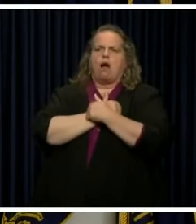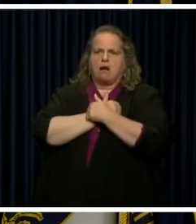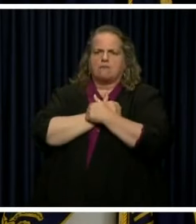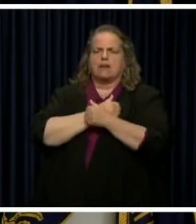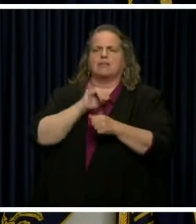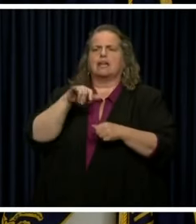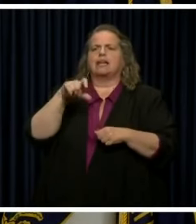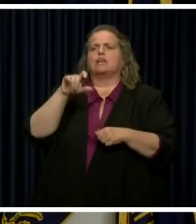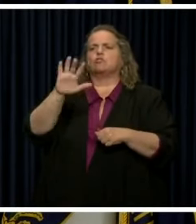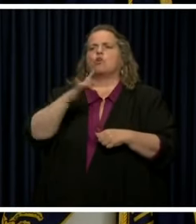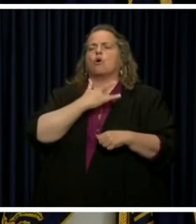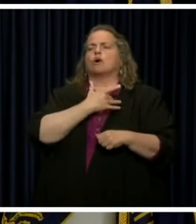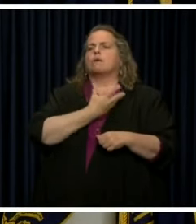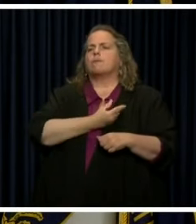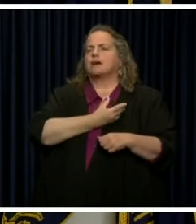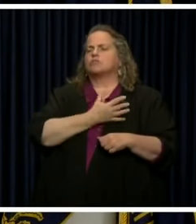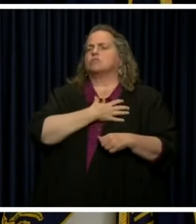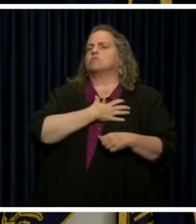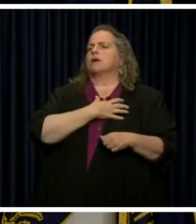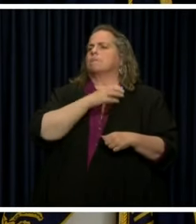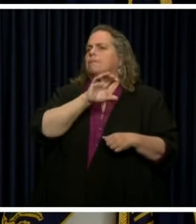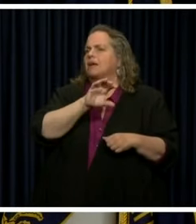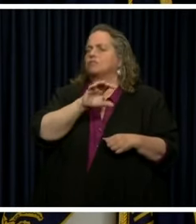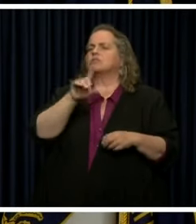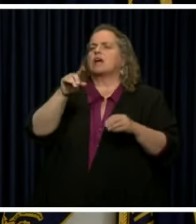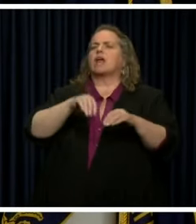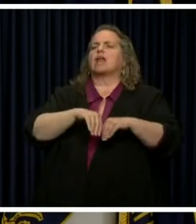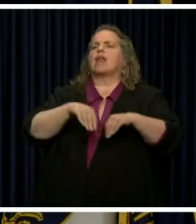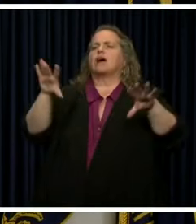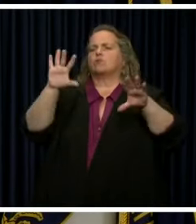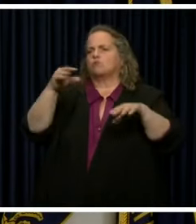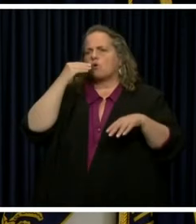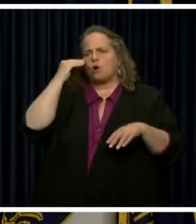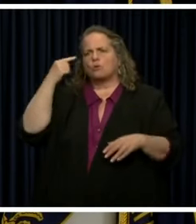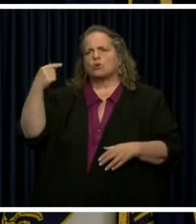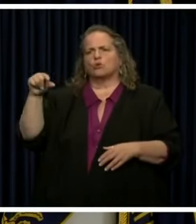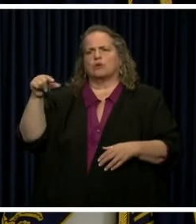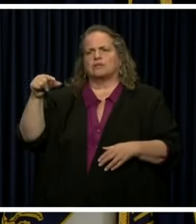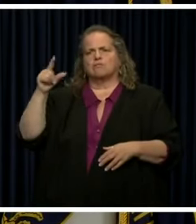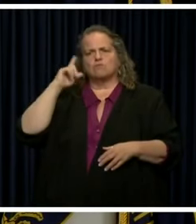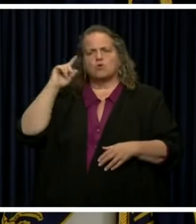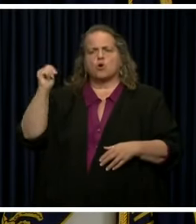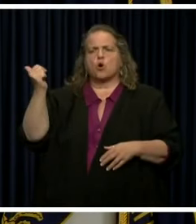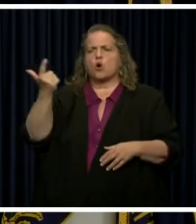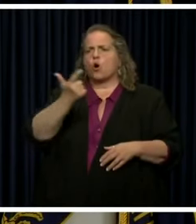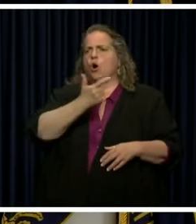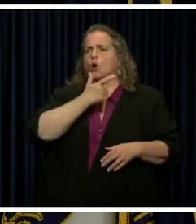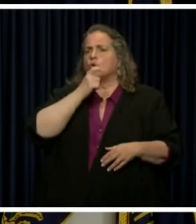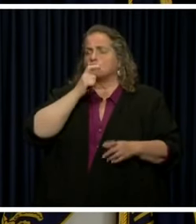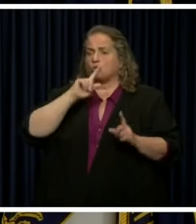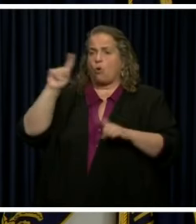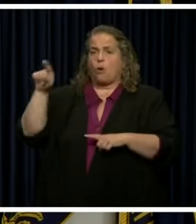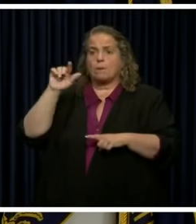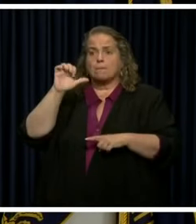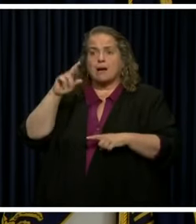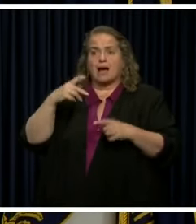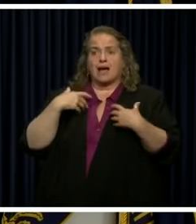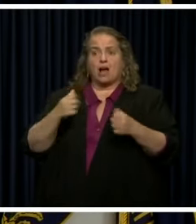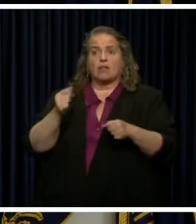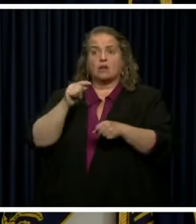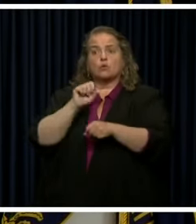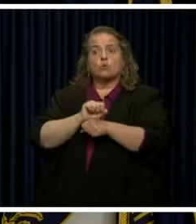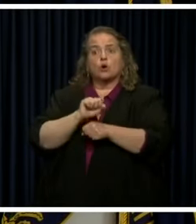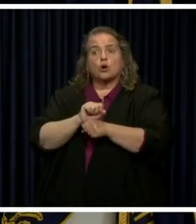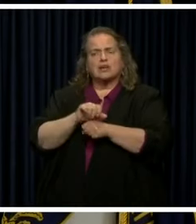compassion. So I'd ask, light your homes up green. For all of you that are going back and being healthy at work, take the